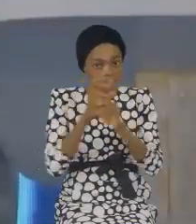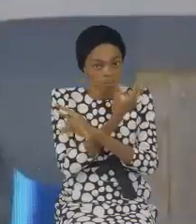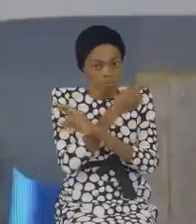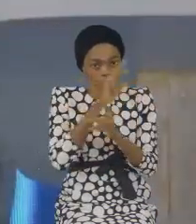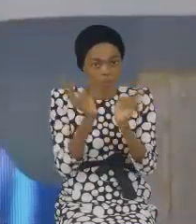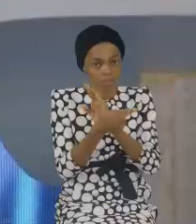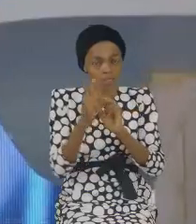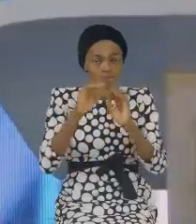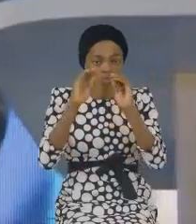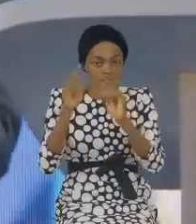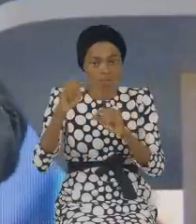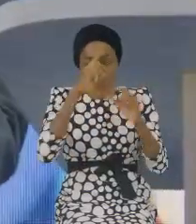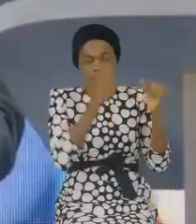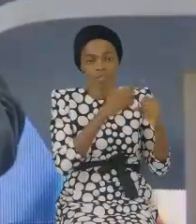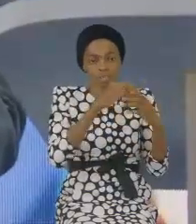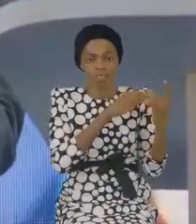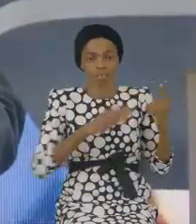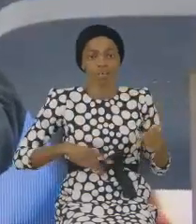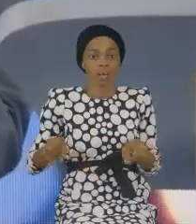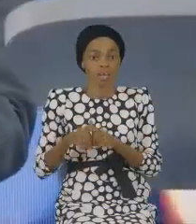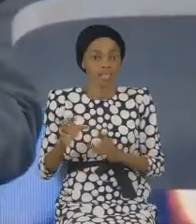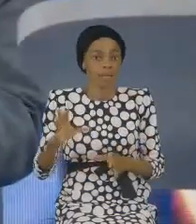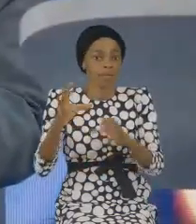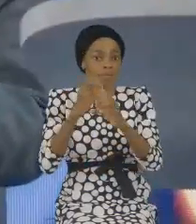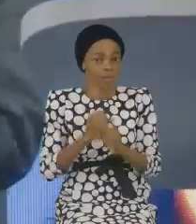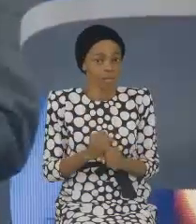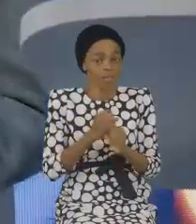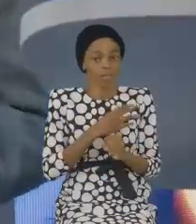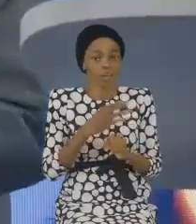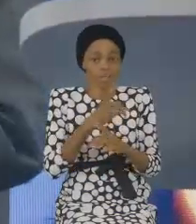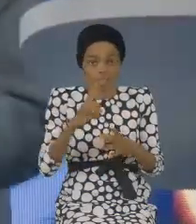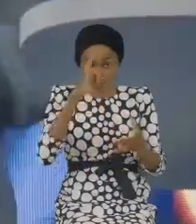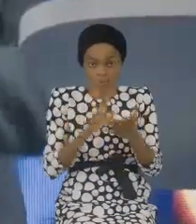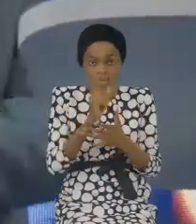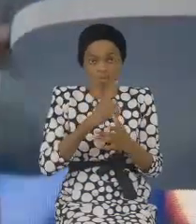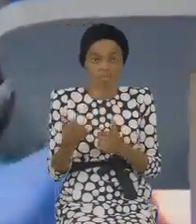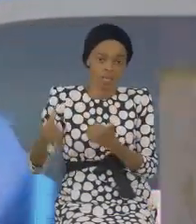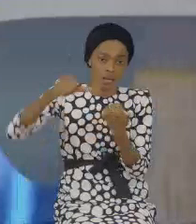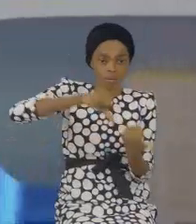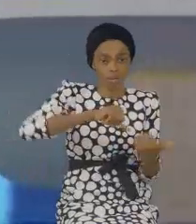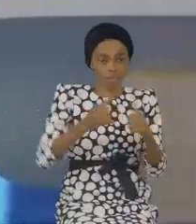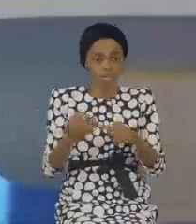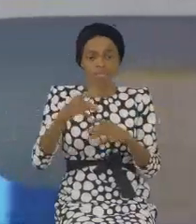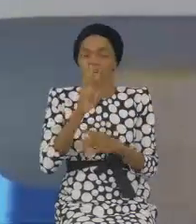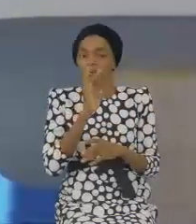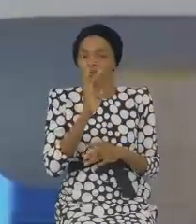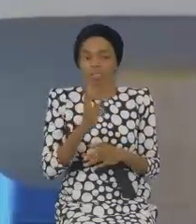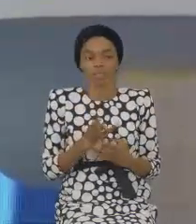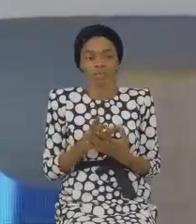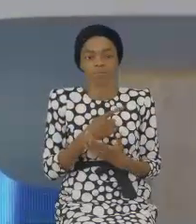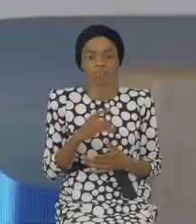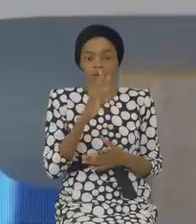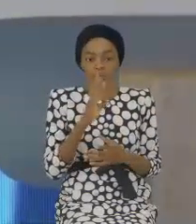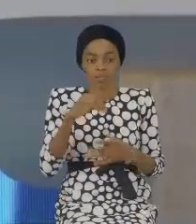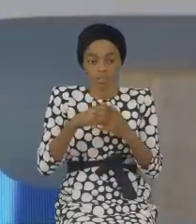them faith in Christ. And as they believe and they are baptized in water, they'll be saved. And say, baptizing them in